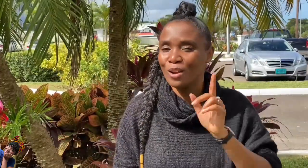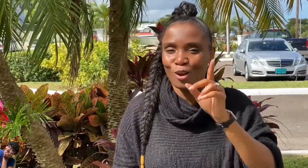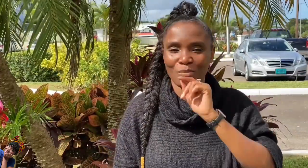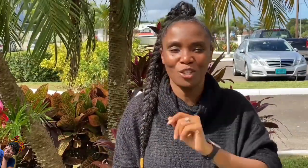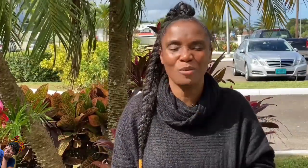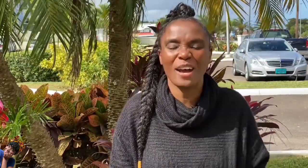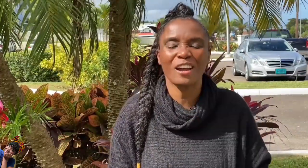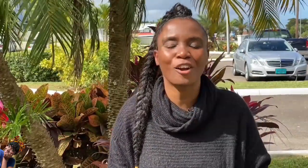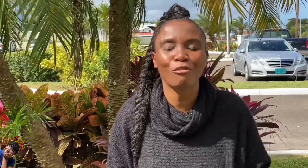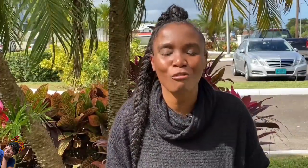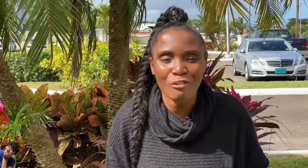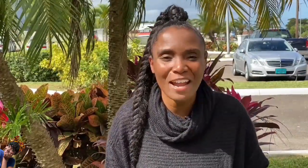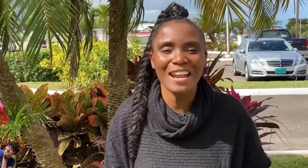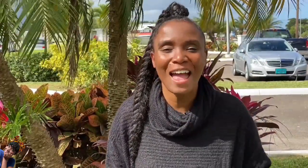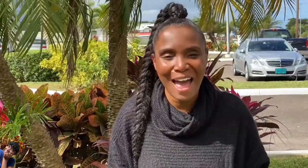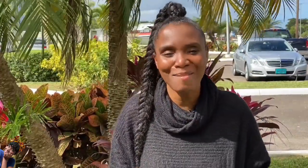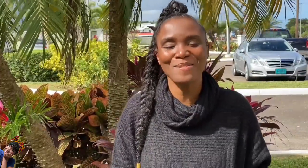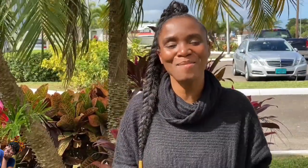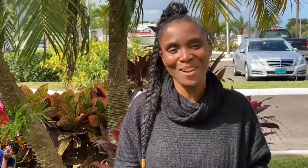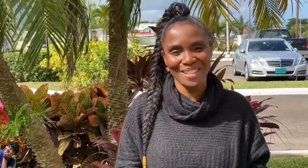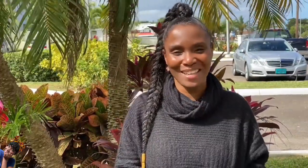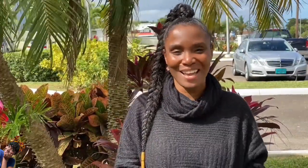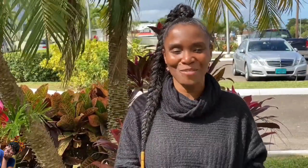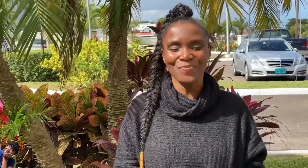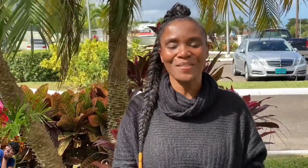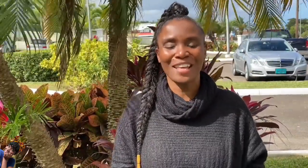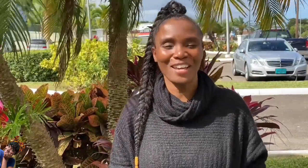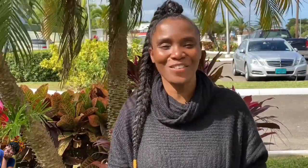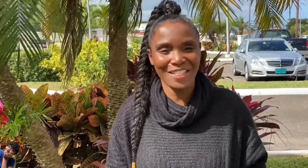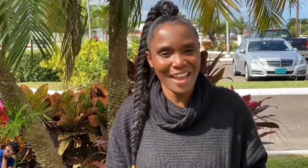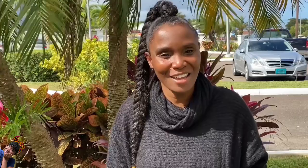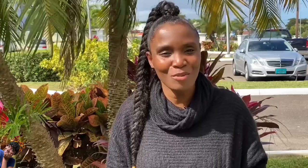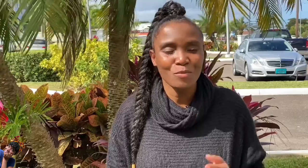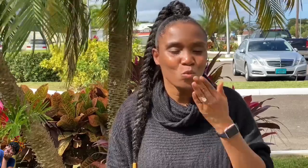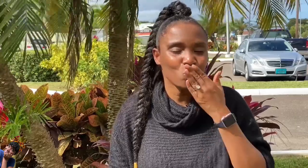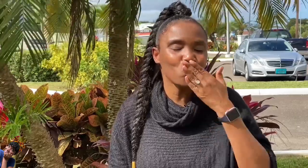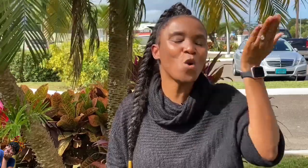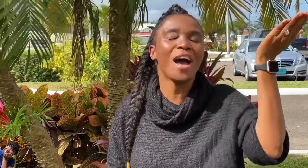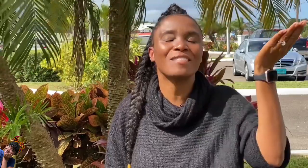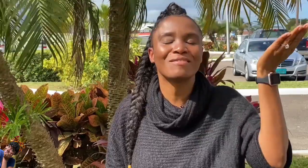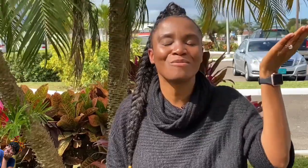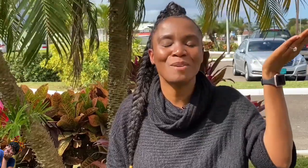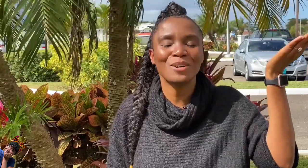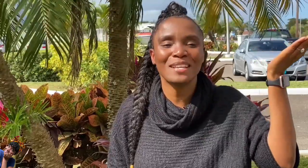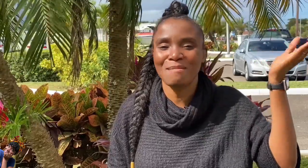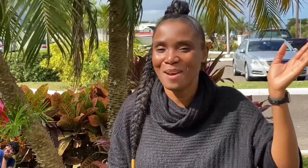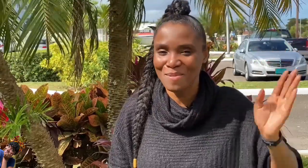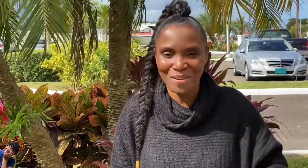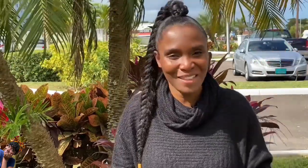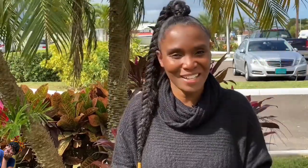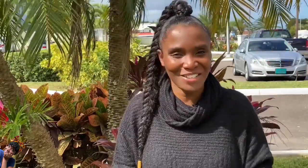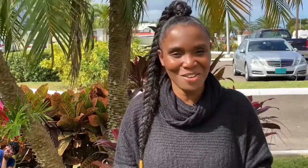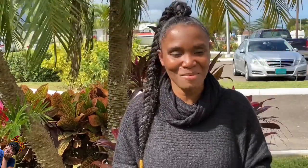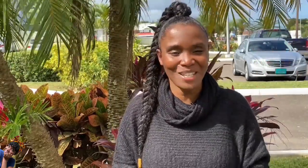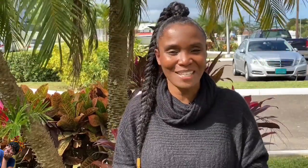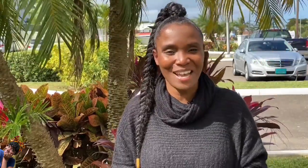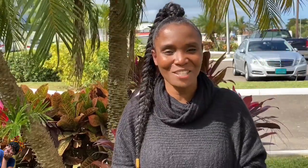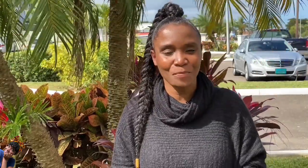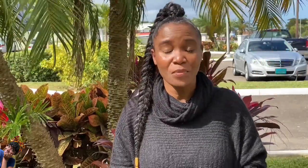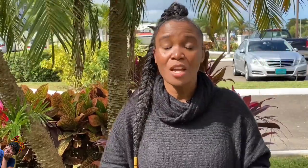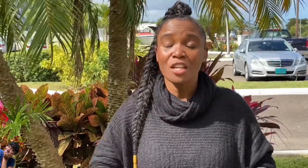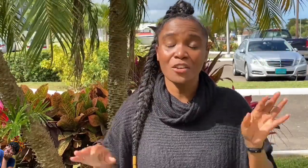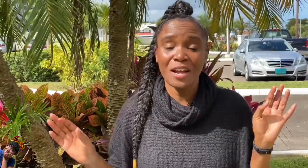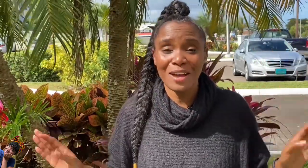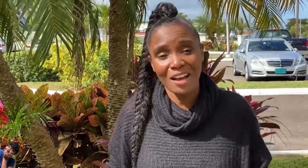I pray and hope that you had a great, happy birthday. Thank you, thank you. Mwah! One more time, happy birthday to you,